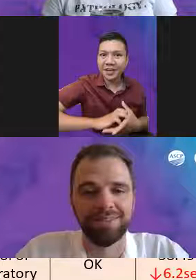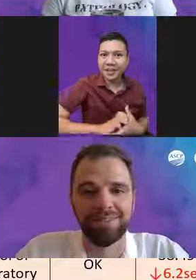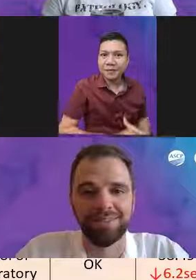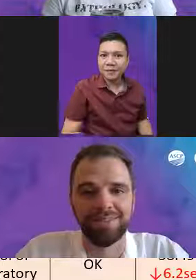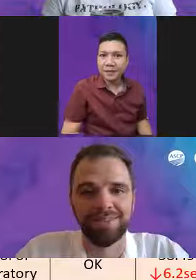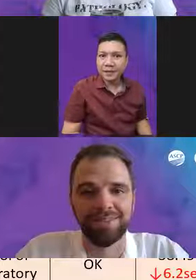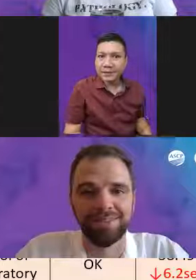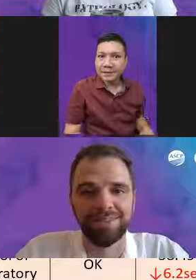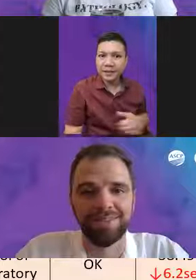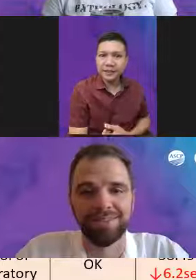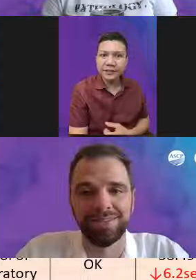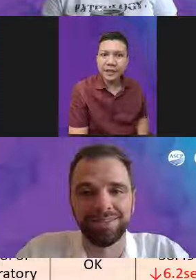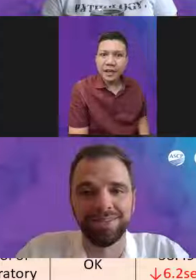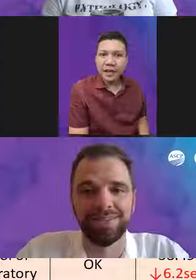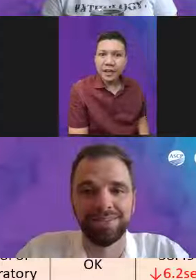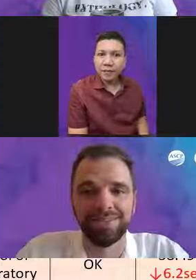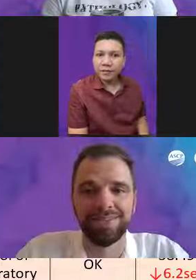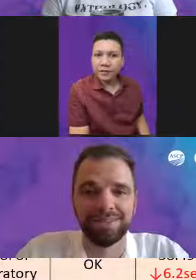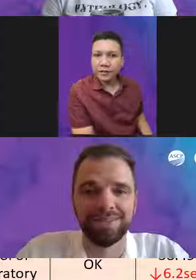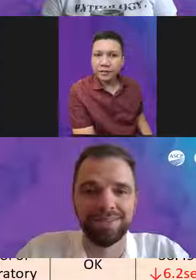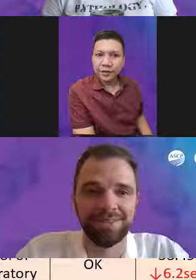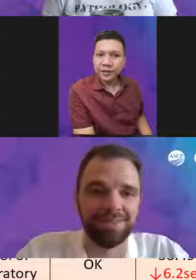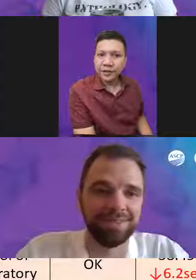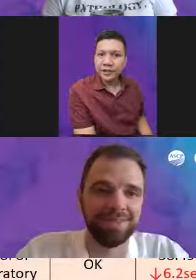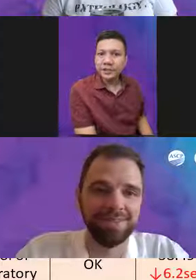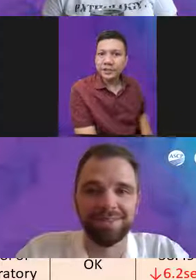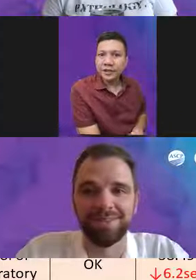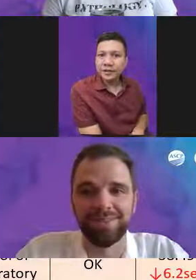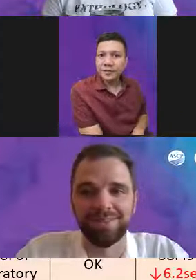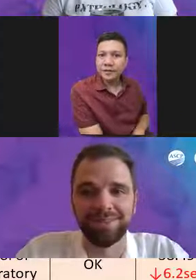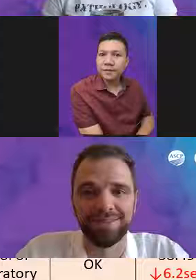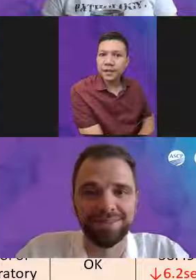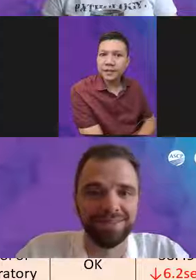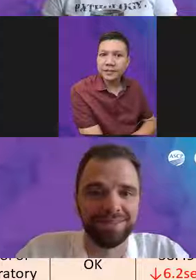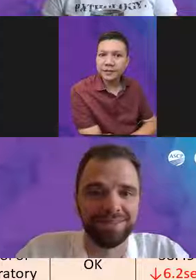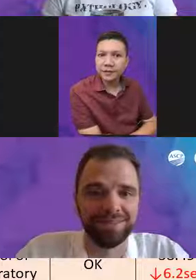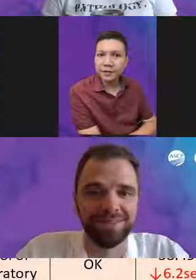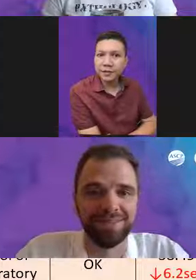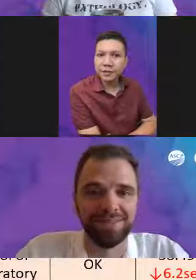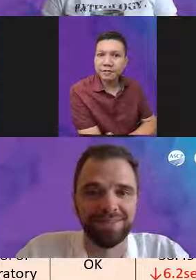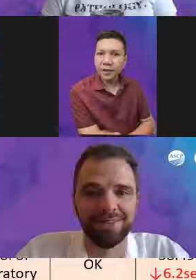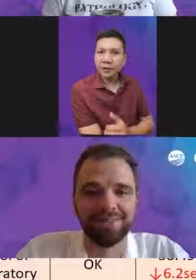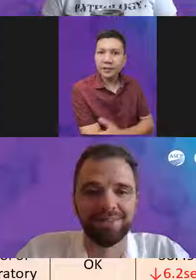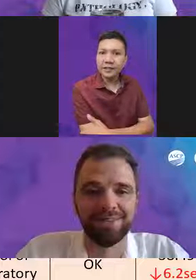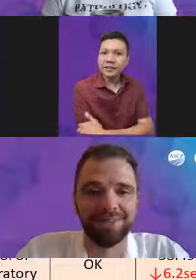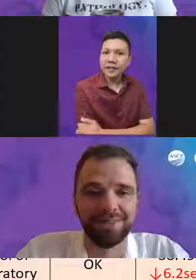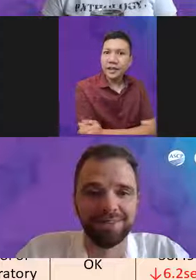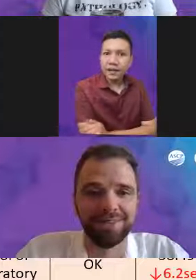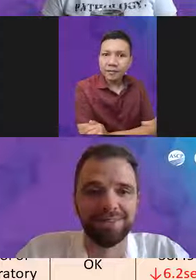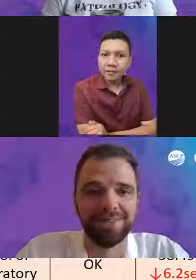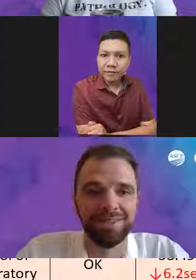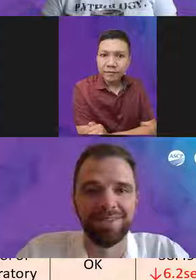seconds. But plasma cells, Portland Community College has difficulty with